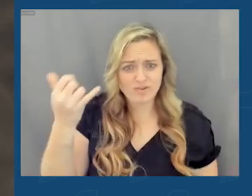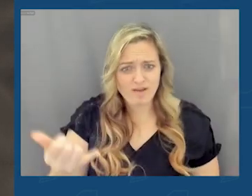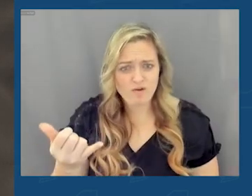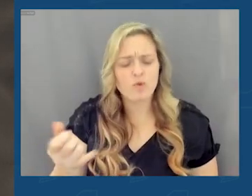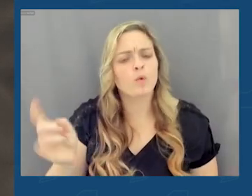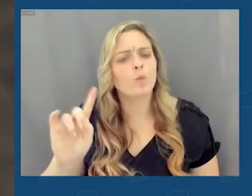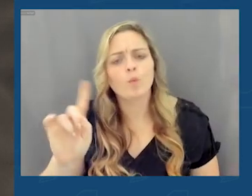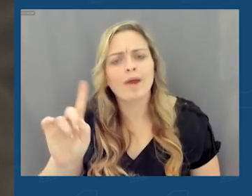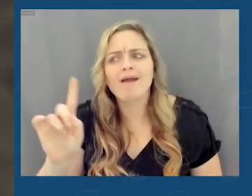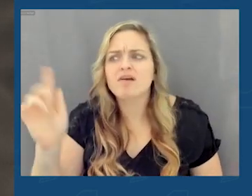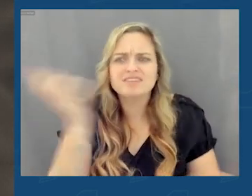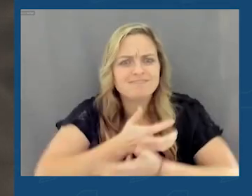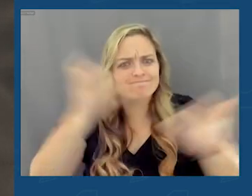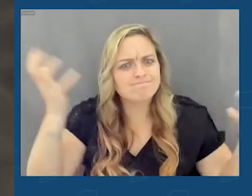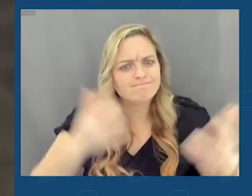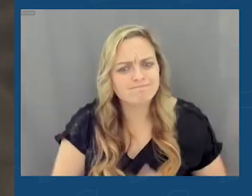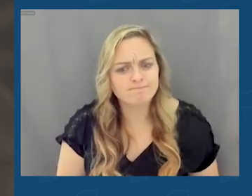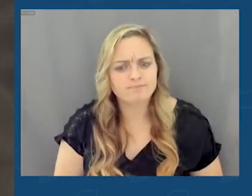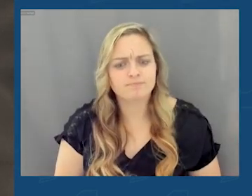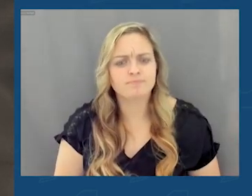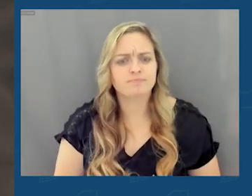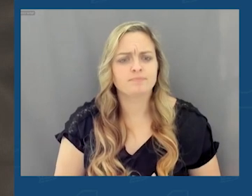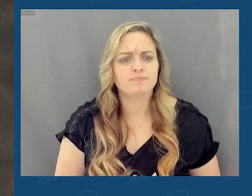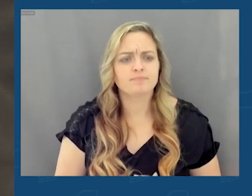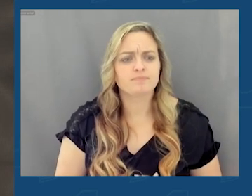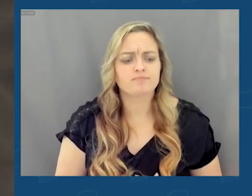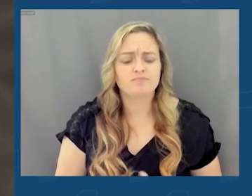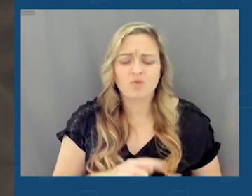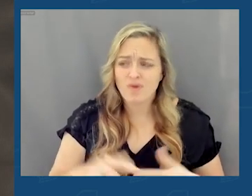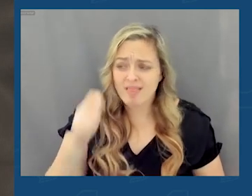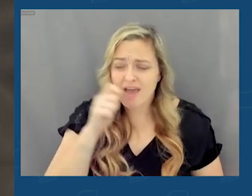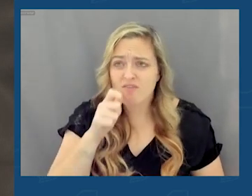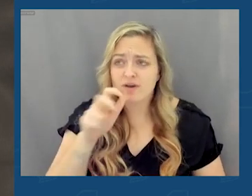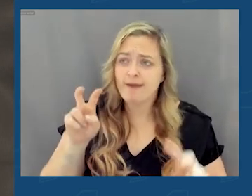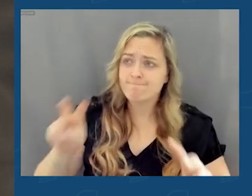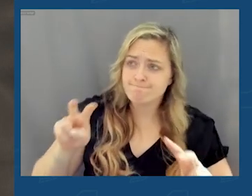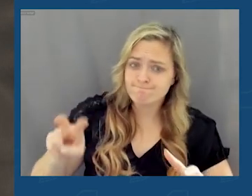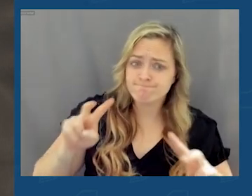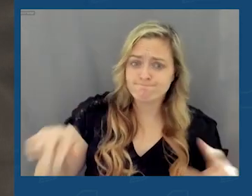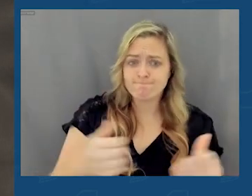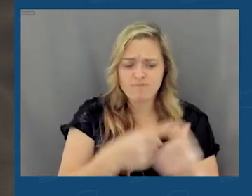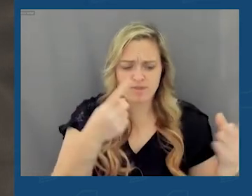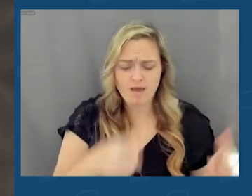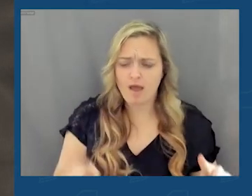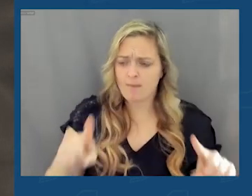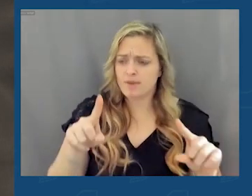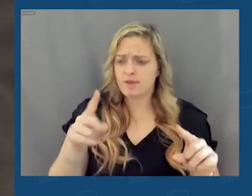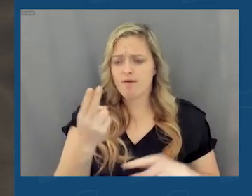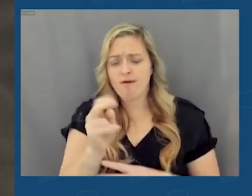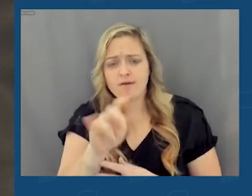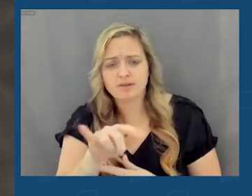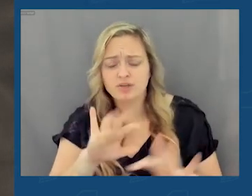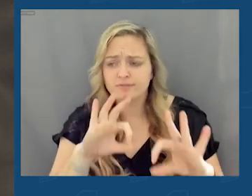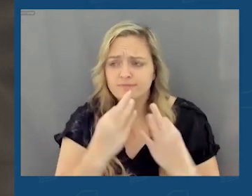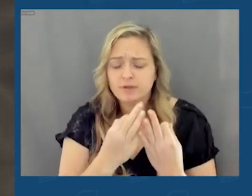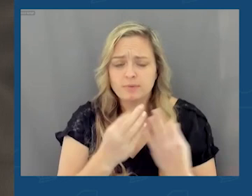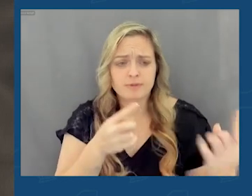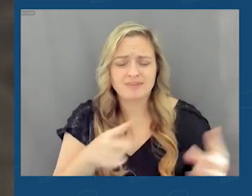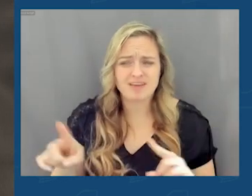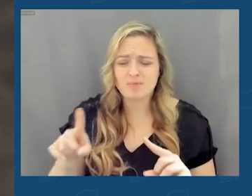the outrage? Where's the daily coverage of the suffering of the hostages and their families? I'm sick